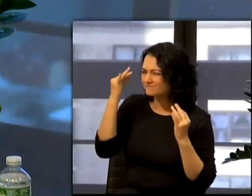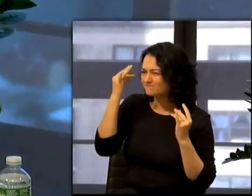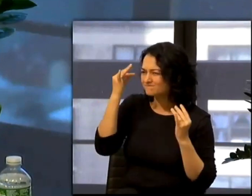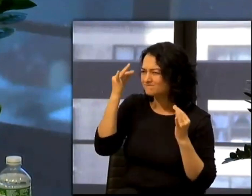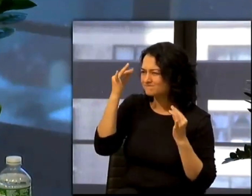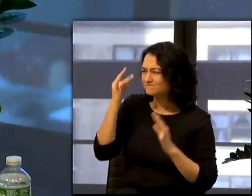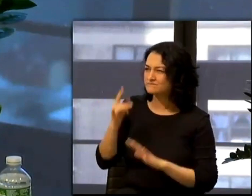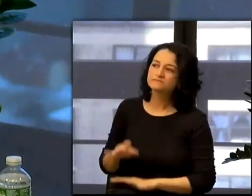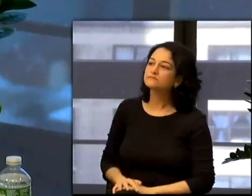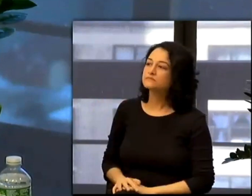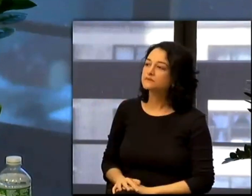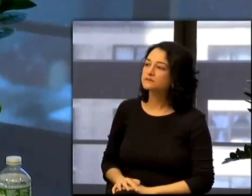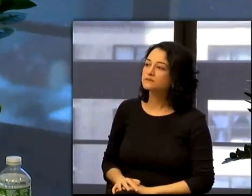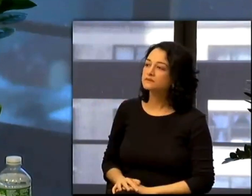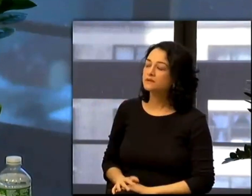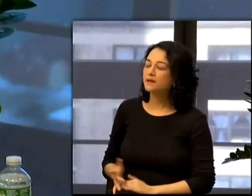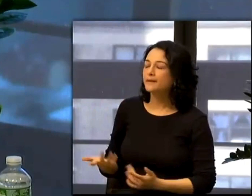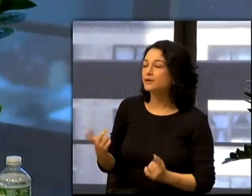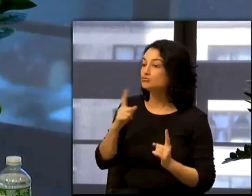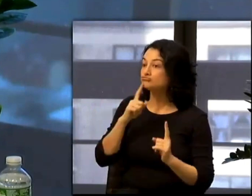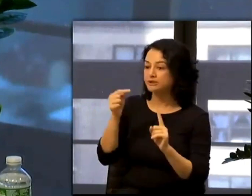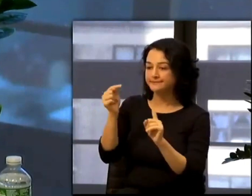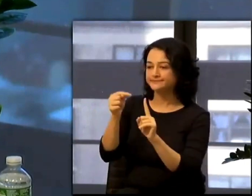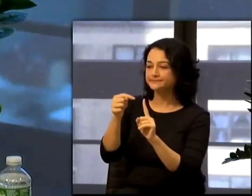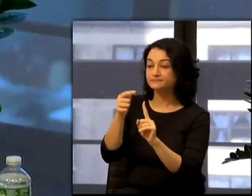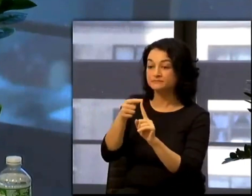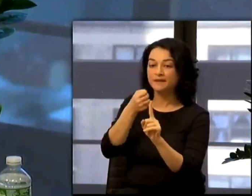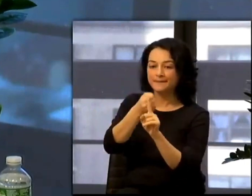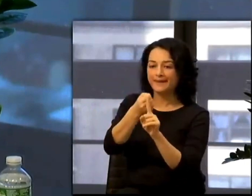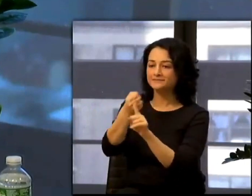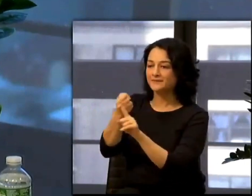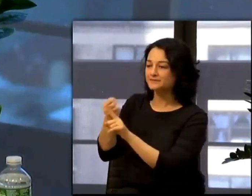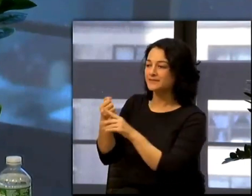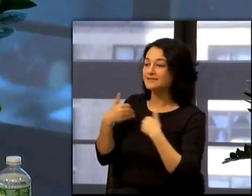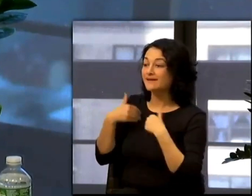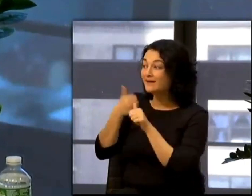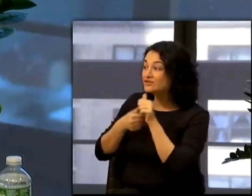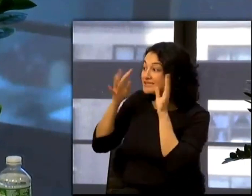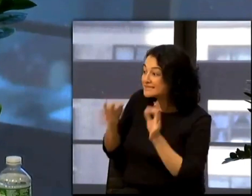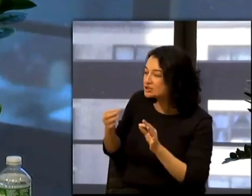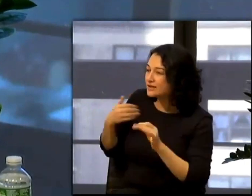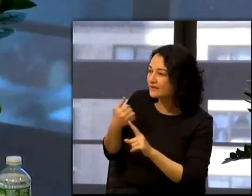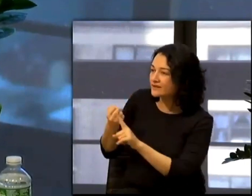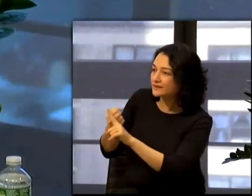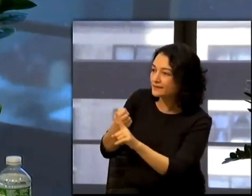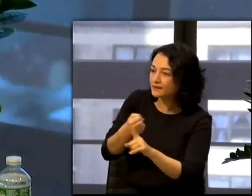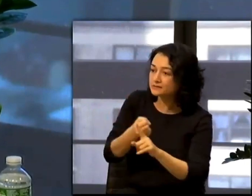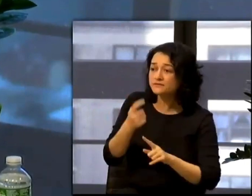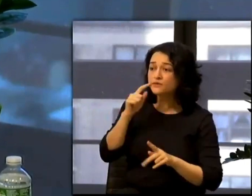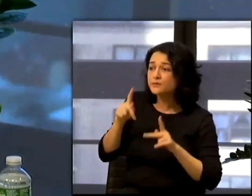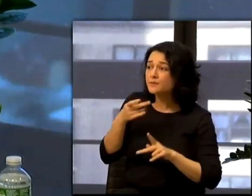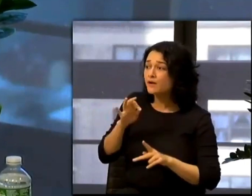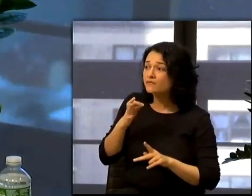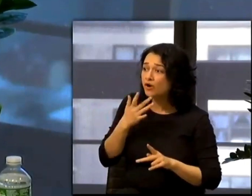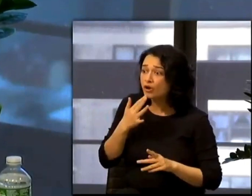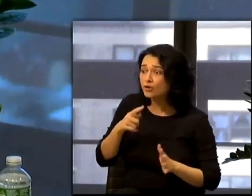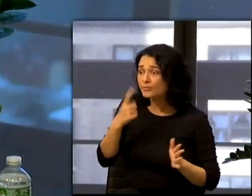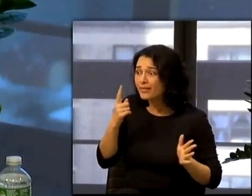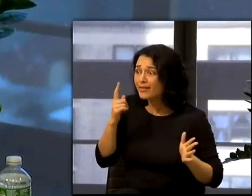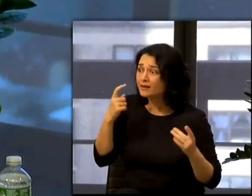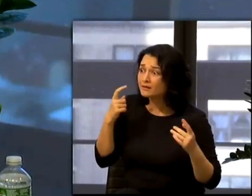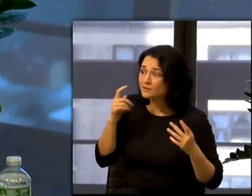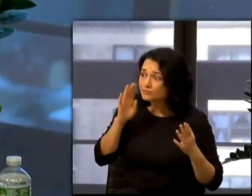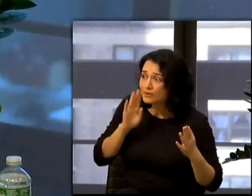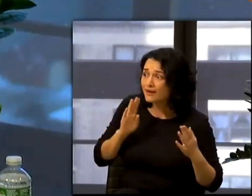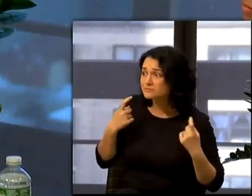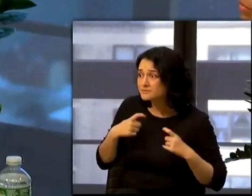of being from a community of color, for example, or LGBTQ+. But I guess I settled on one that hits closer